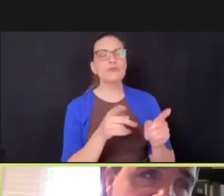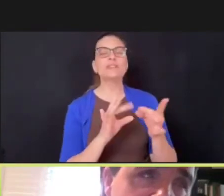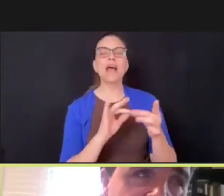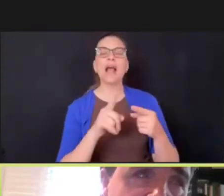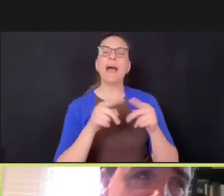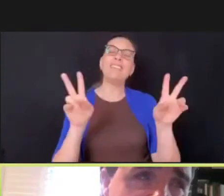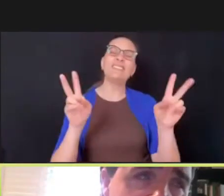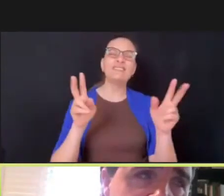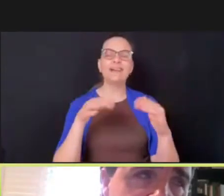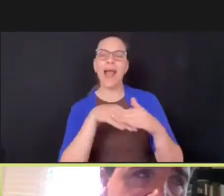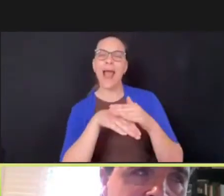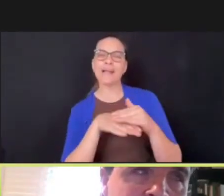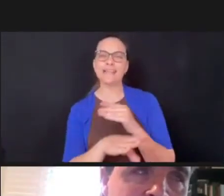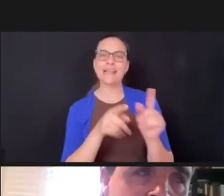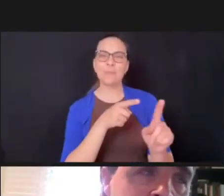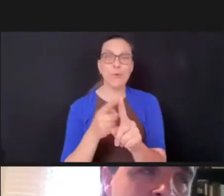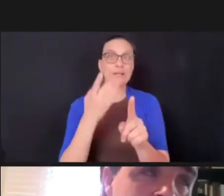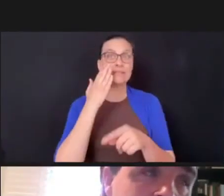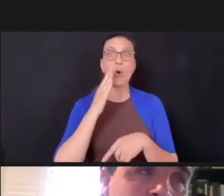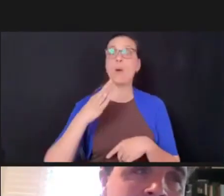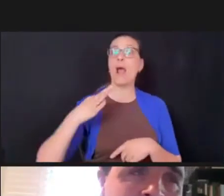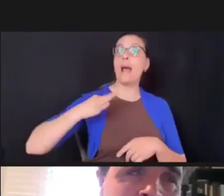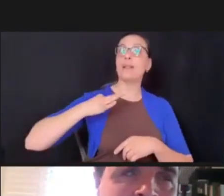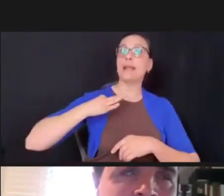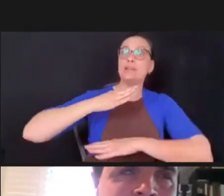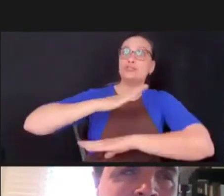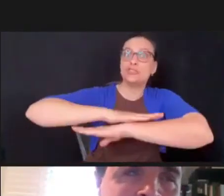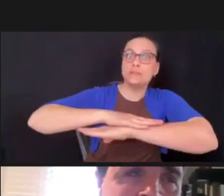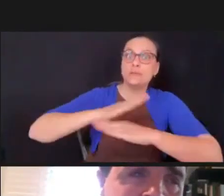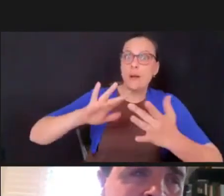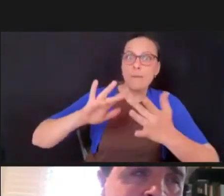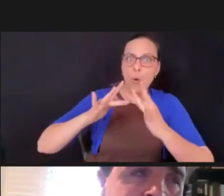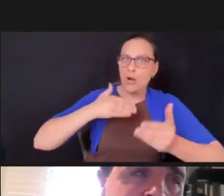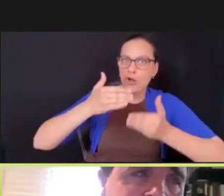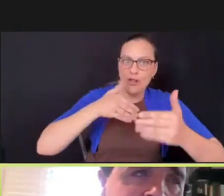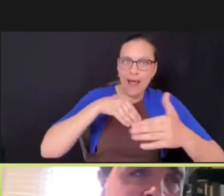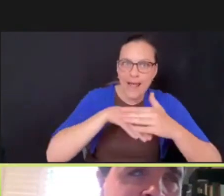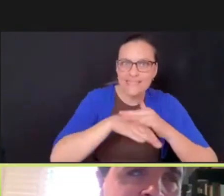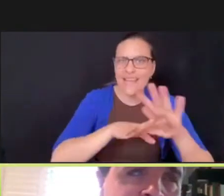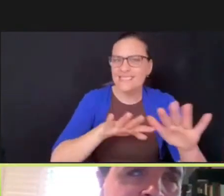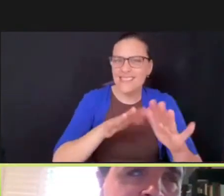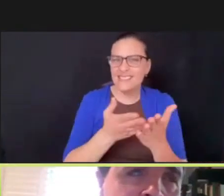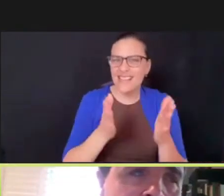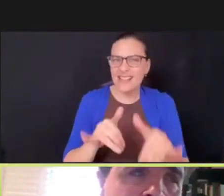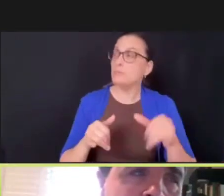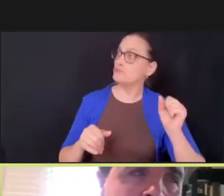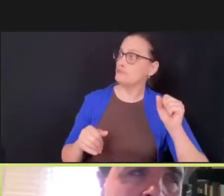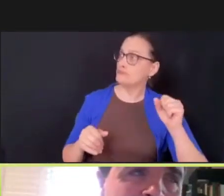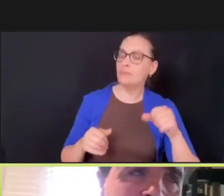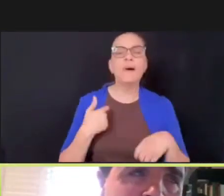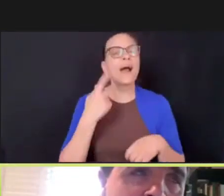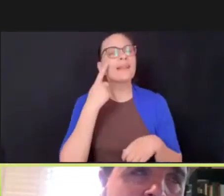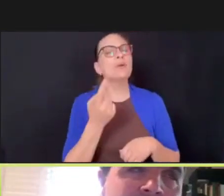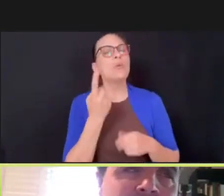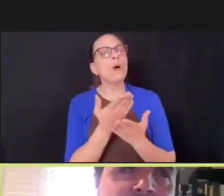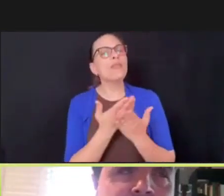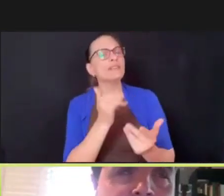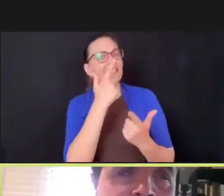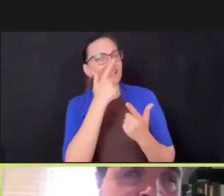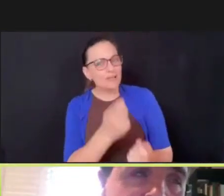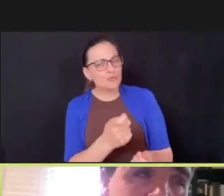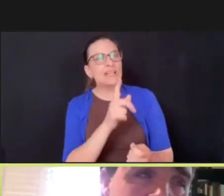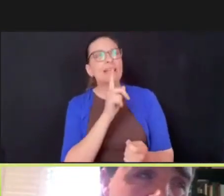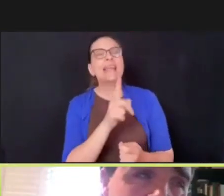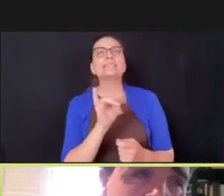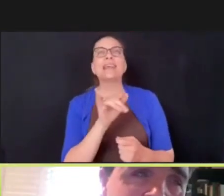the application portal and just real, Mhm. one thing that I think is interesting is there's a lot kind of as you go up. So